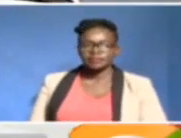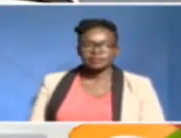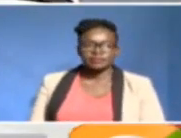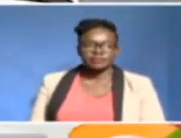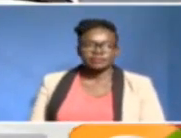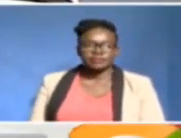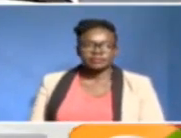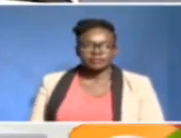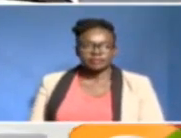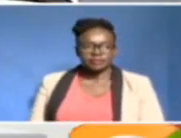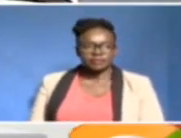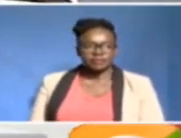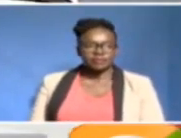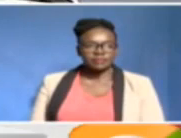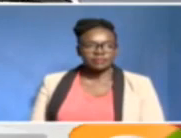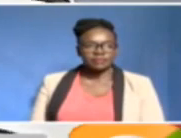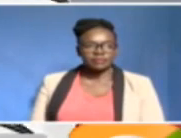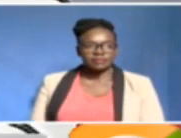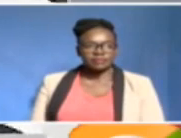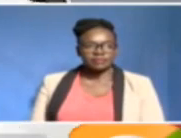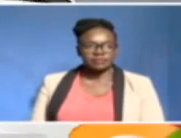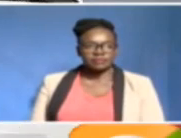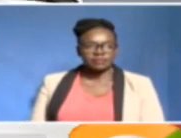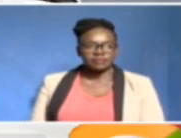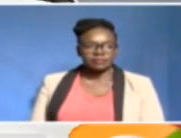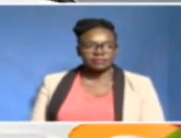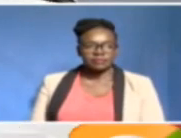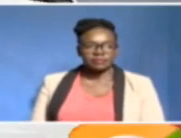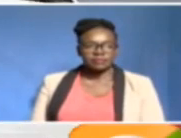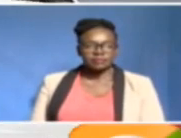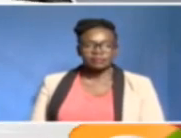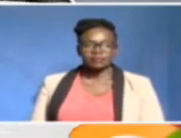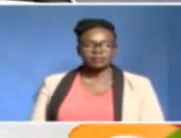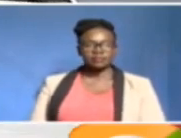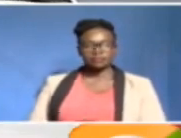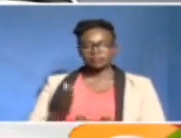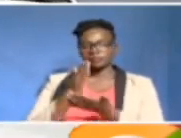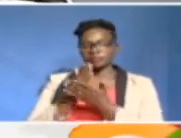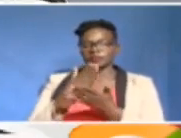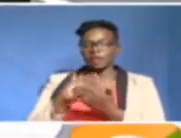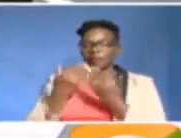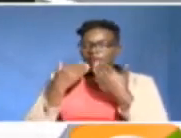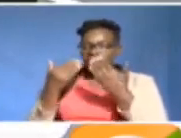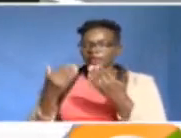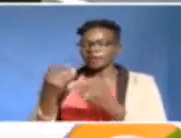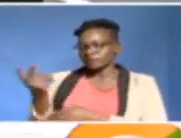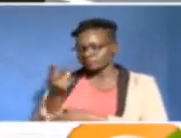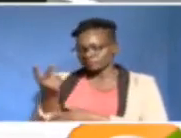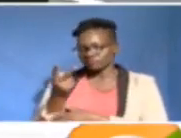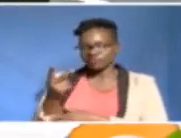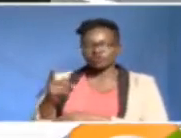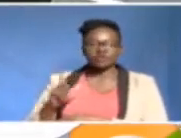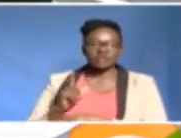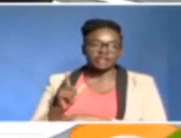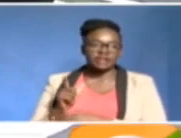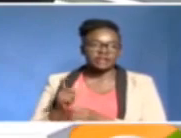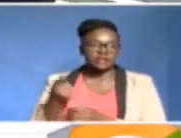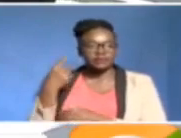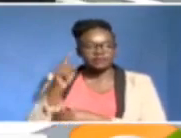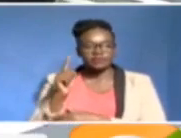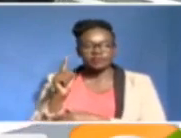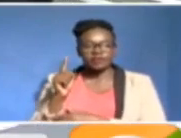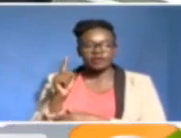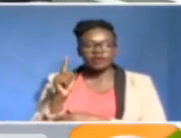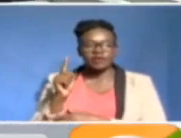Well, thank you, Victoria, and I want to thank both Glamfam and Bridget yeah. for, you